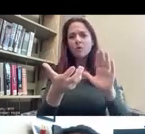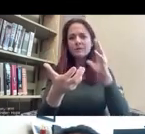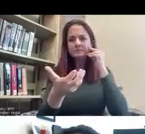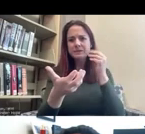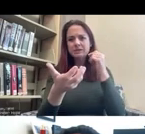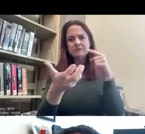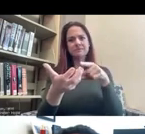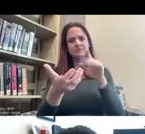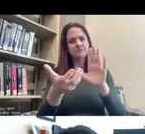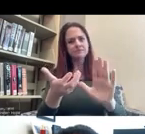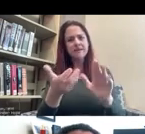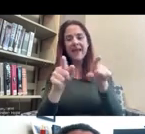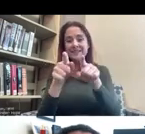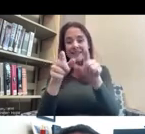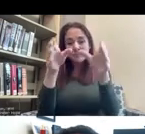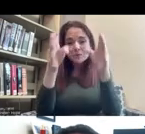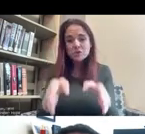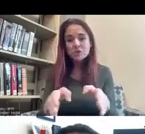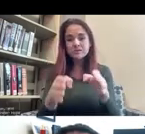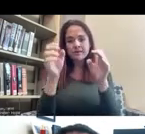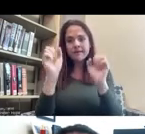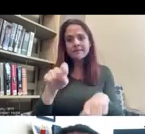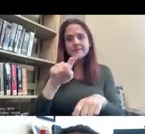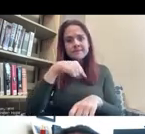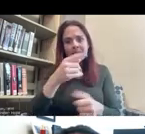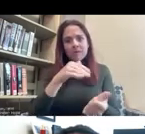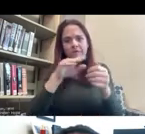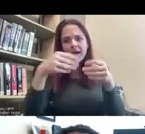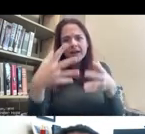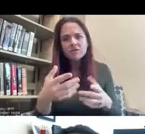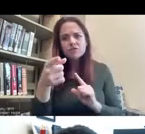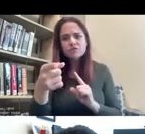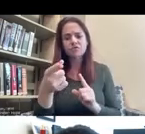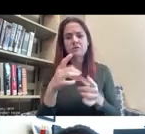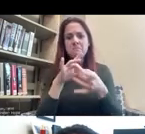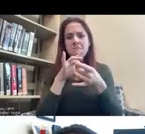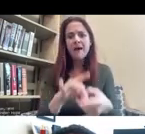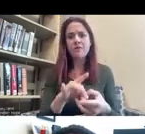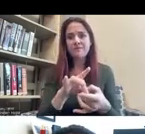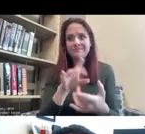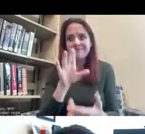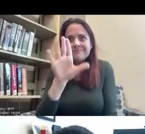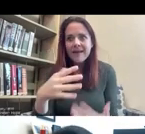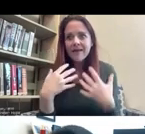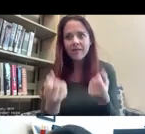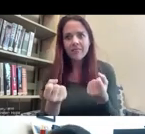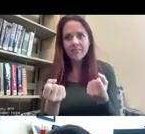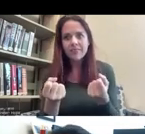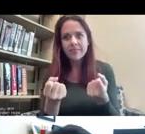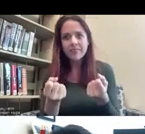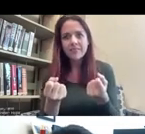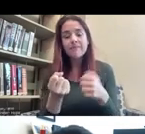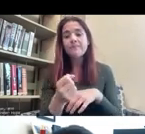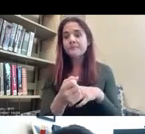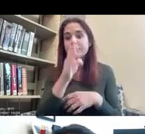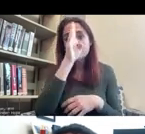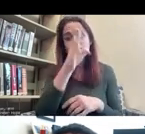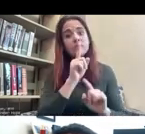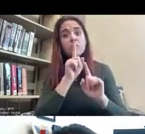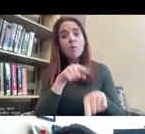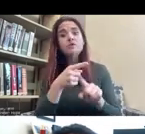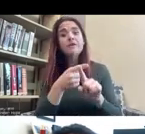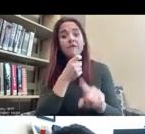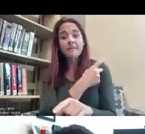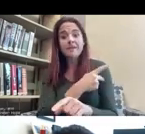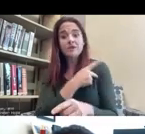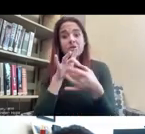can tell providers about their health. And so they're direct reports from patients about